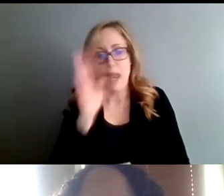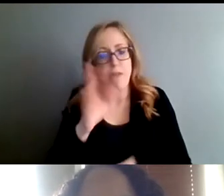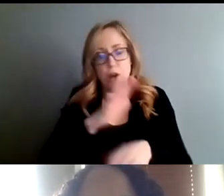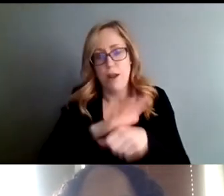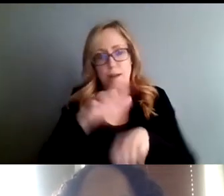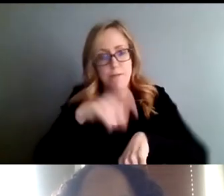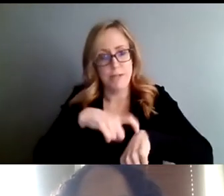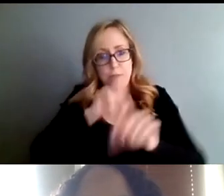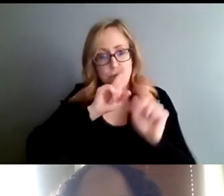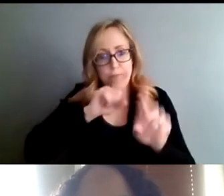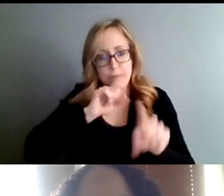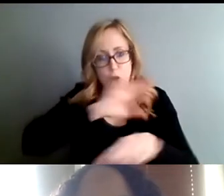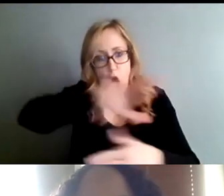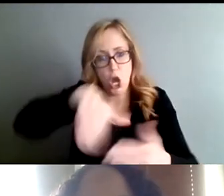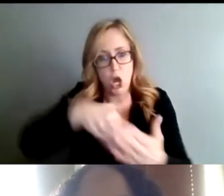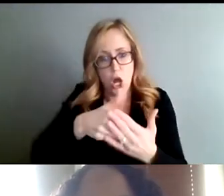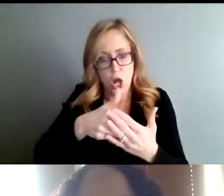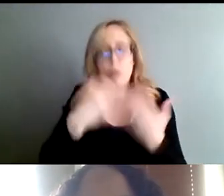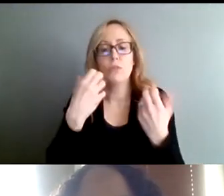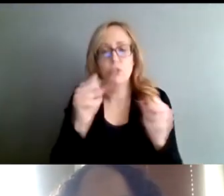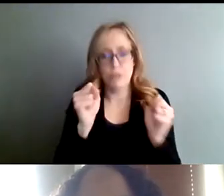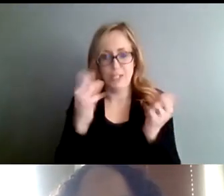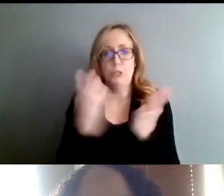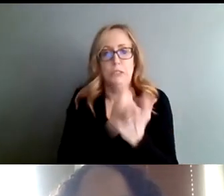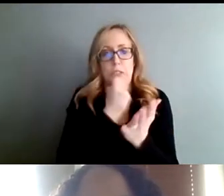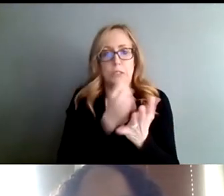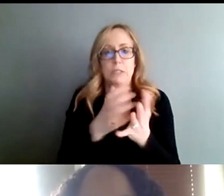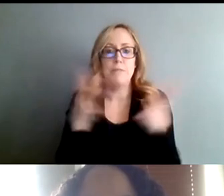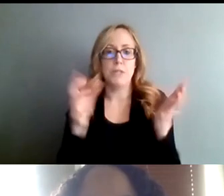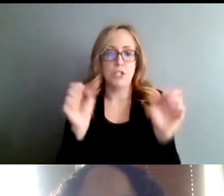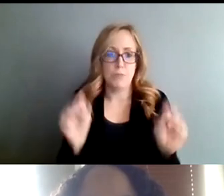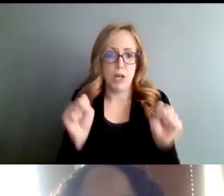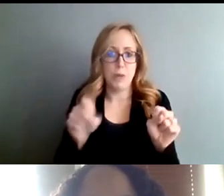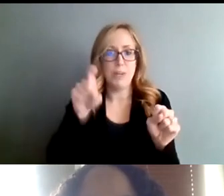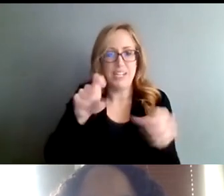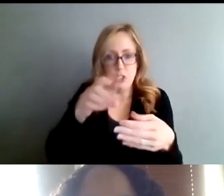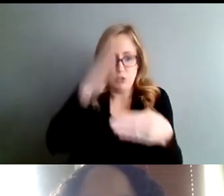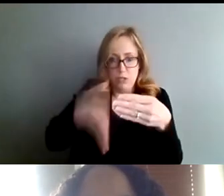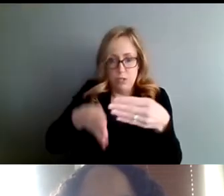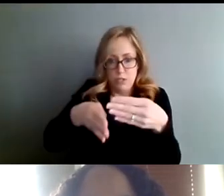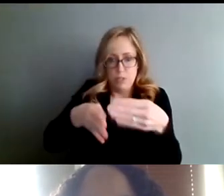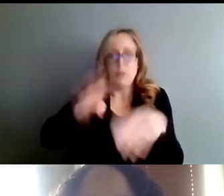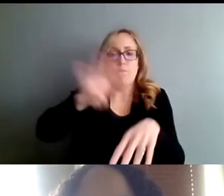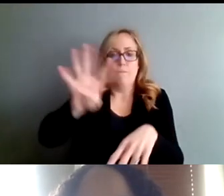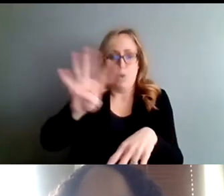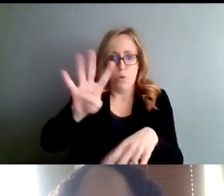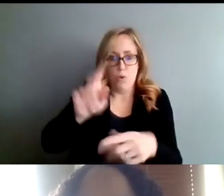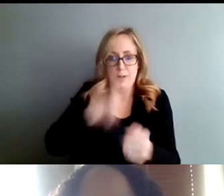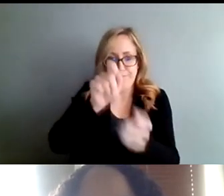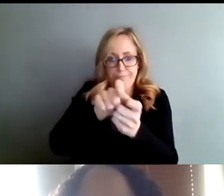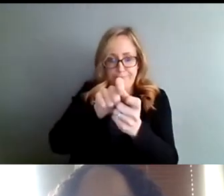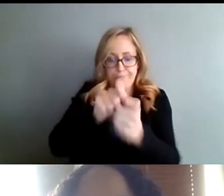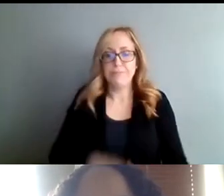questions. We'll try our very best to answer as many as we can, but we do need to conclude at 4 o'clock on the dot.